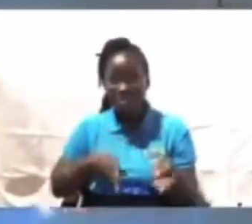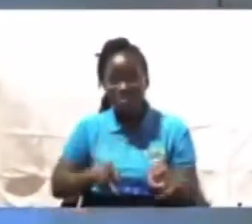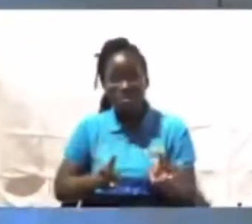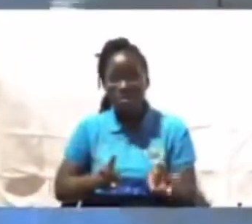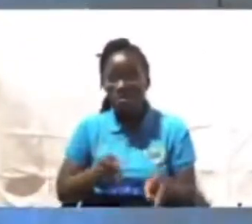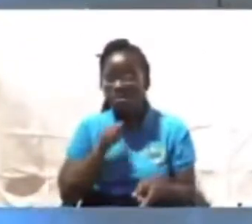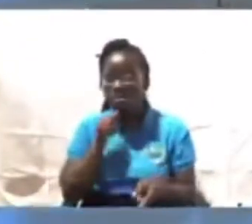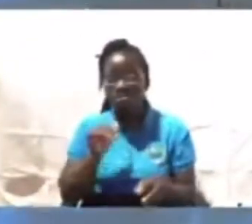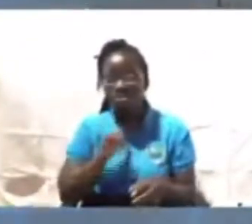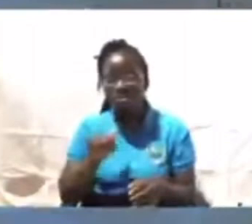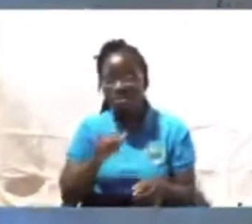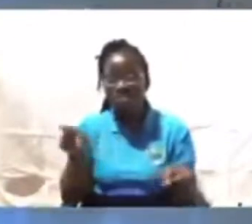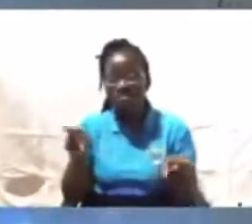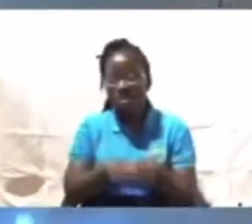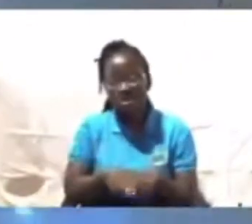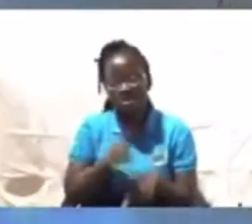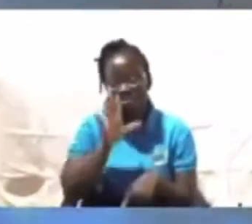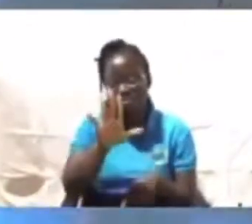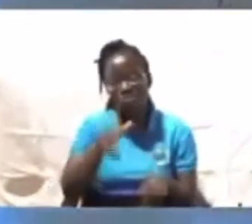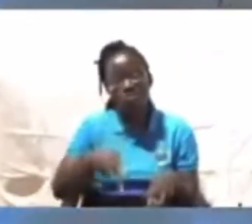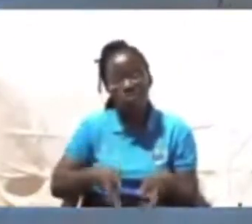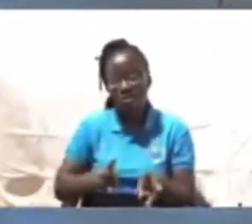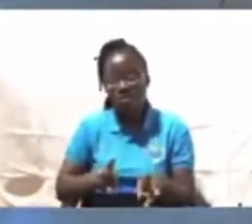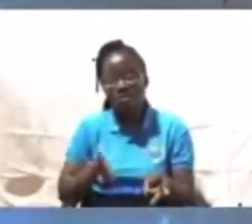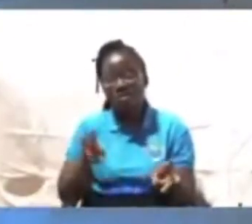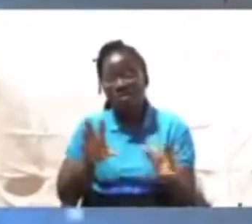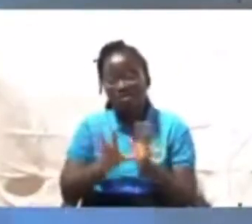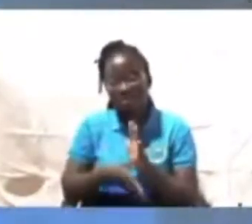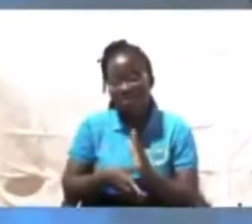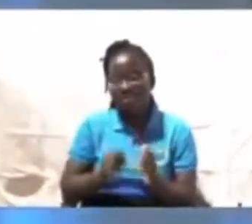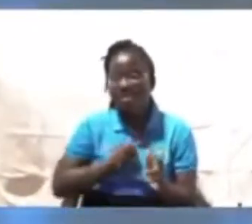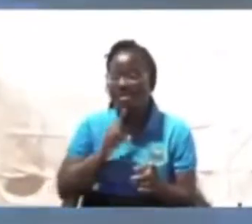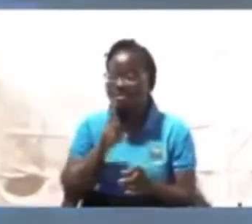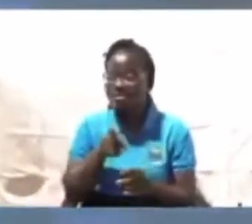and we can say glory be to God